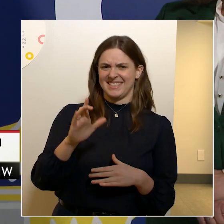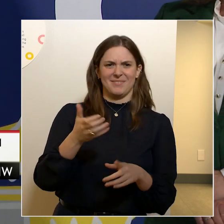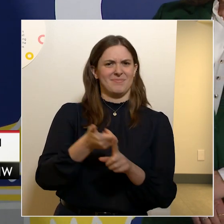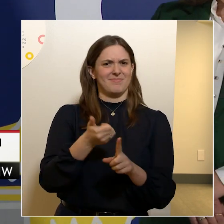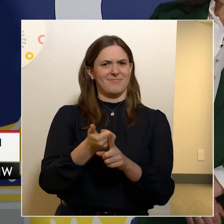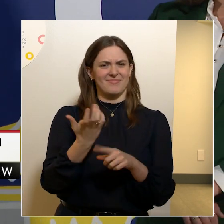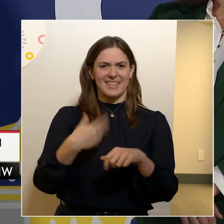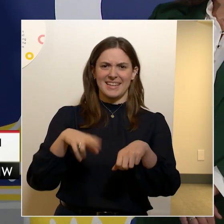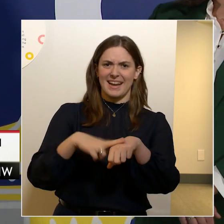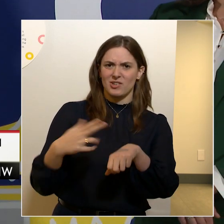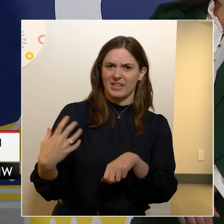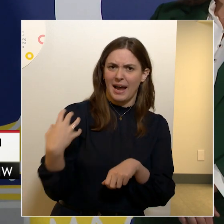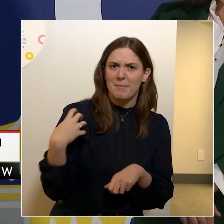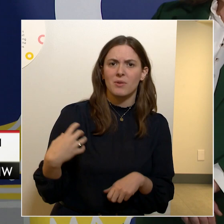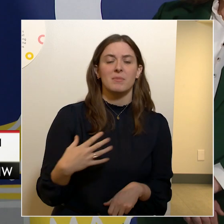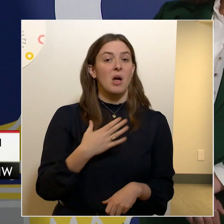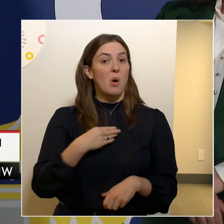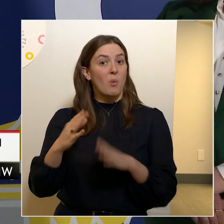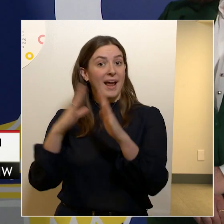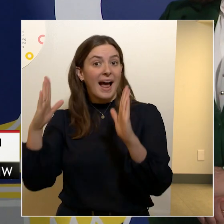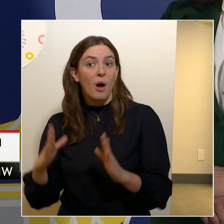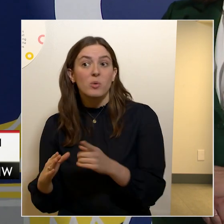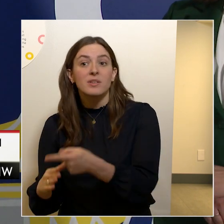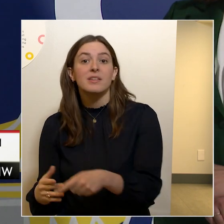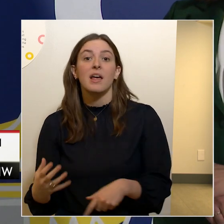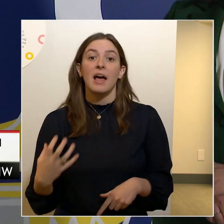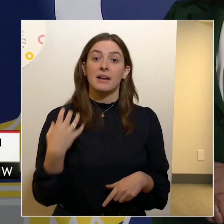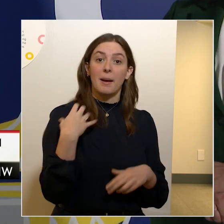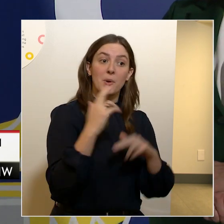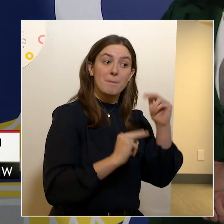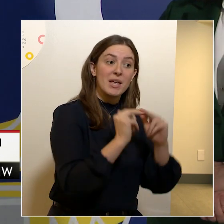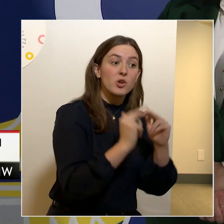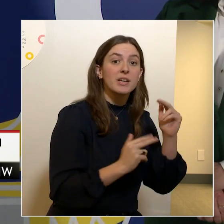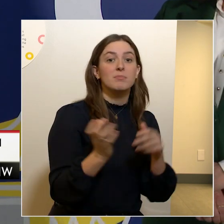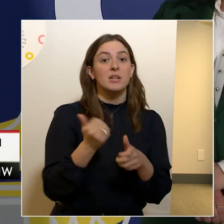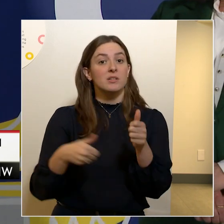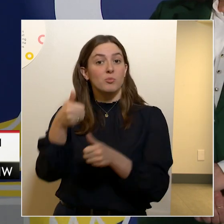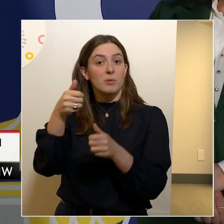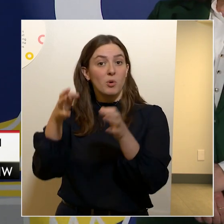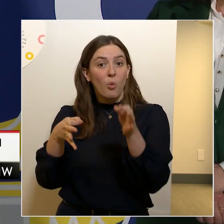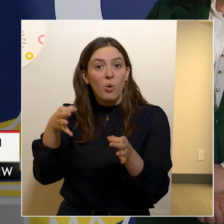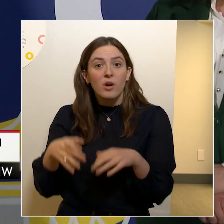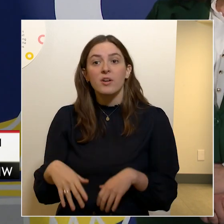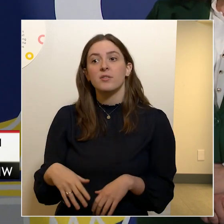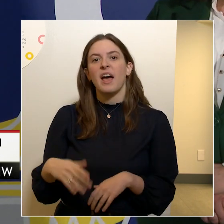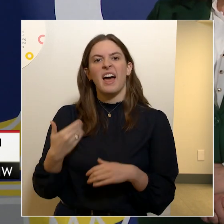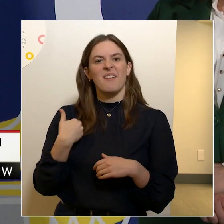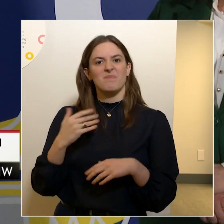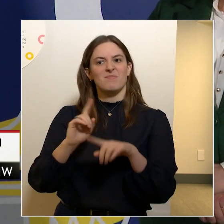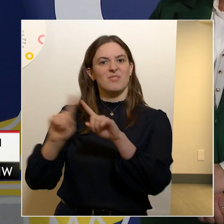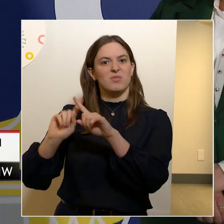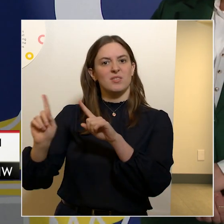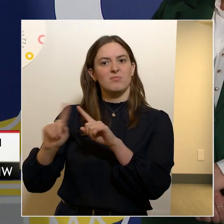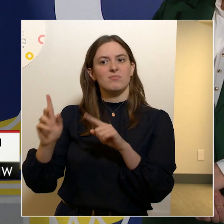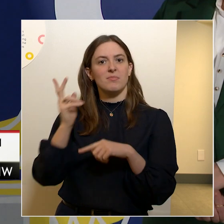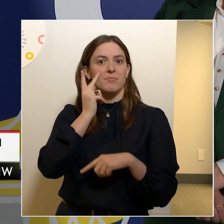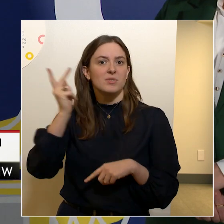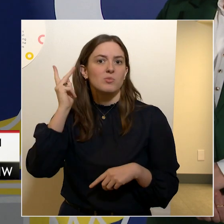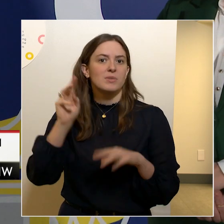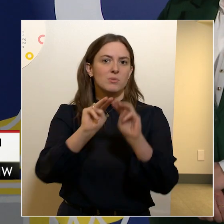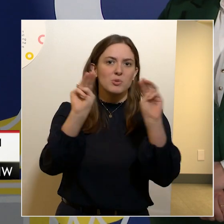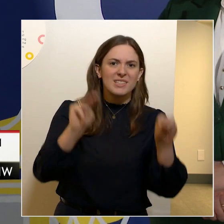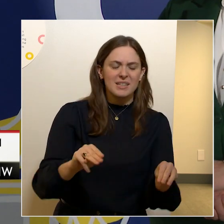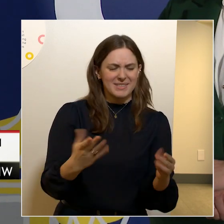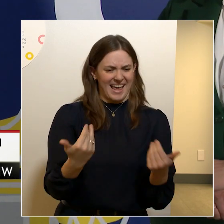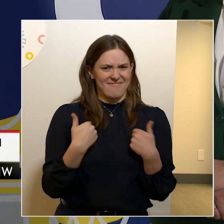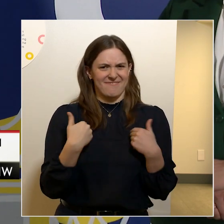White House, the Capitol, the Supreme Court, the monuments, in museums, but we also want